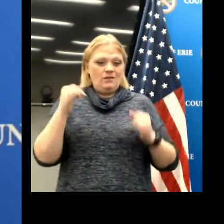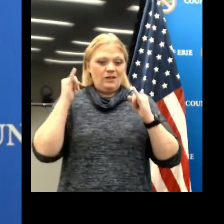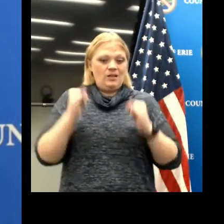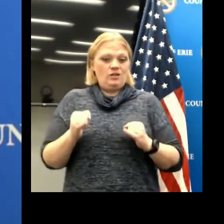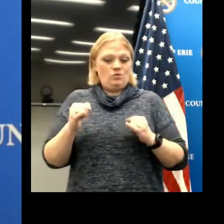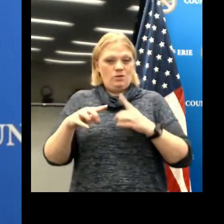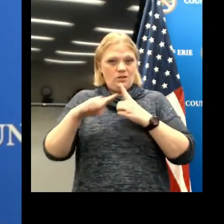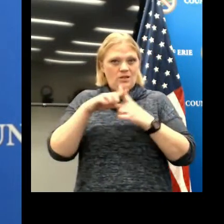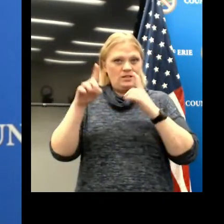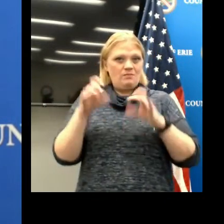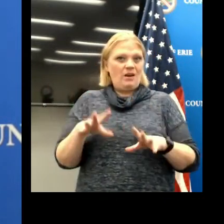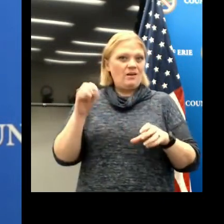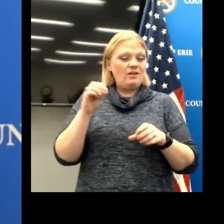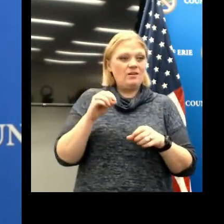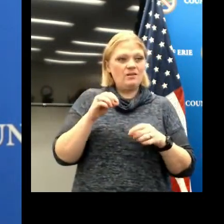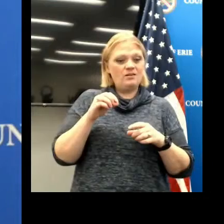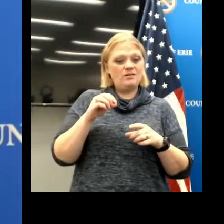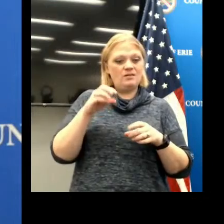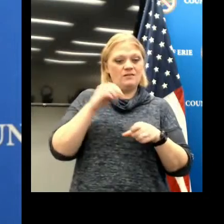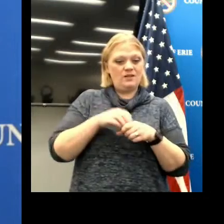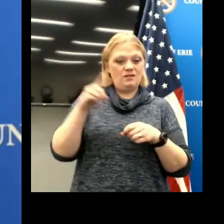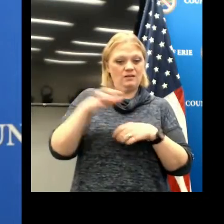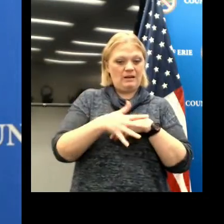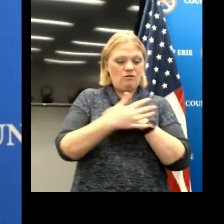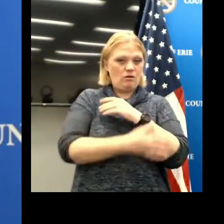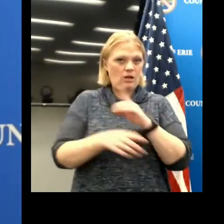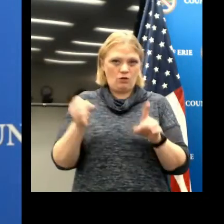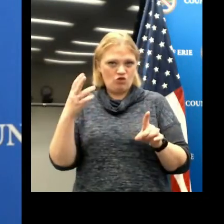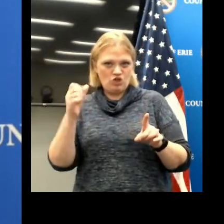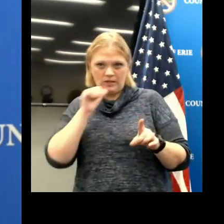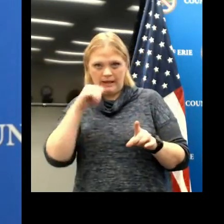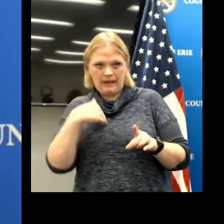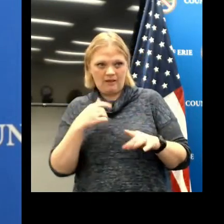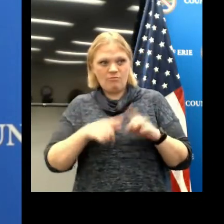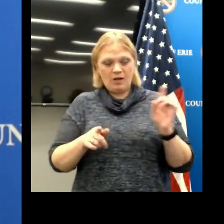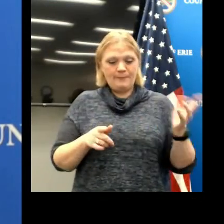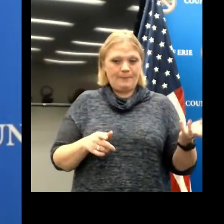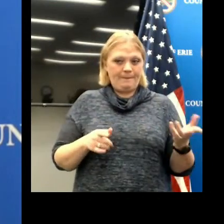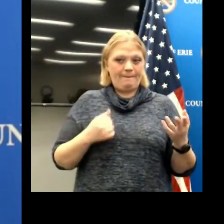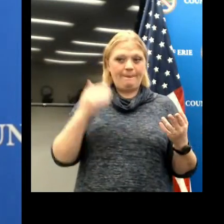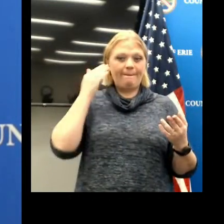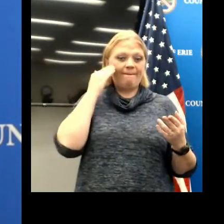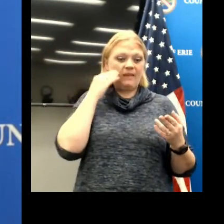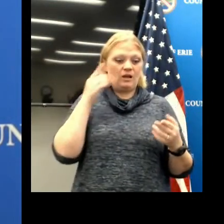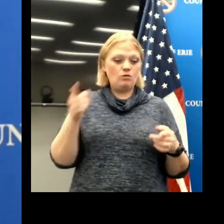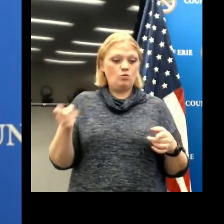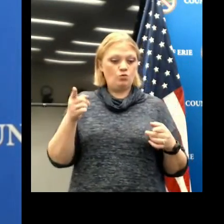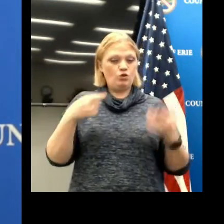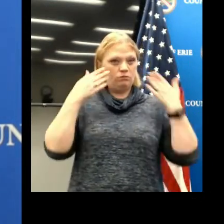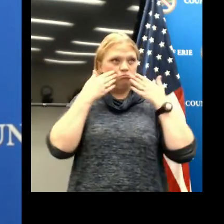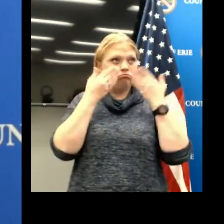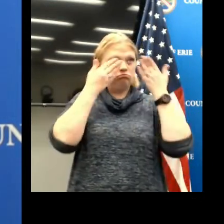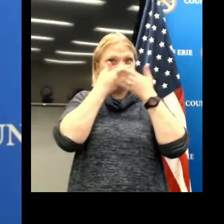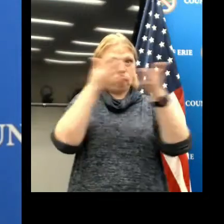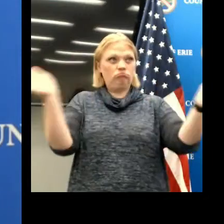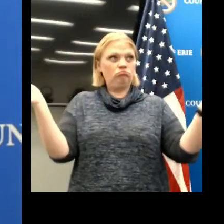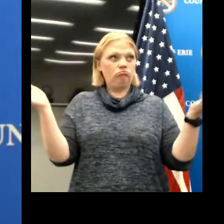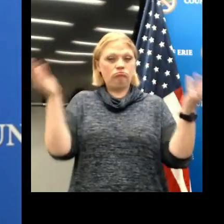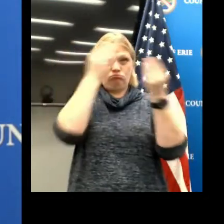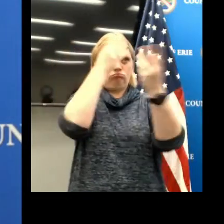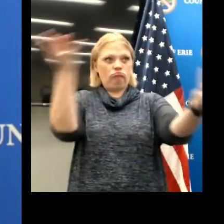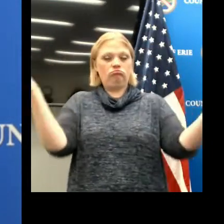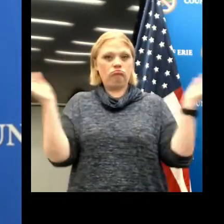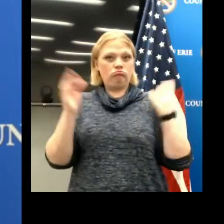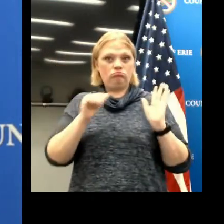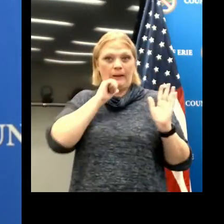tested positive in Niagara County, though she at that point did not have COVID. And I know that she publicly mentioned that, so I'm not revealing any